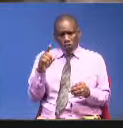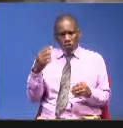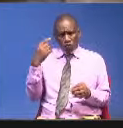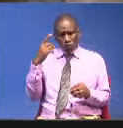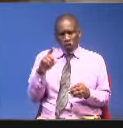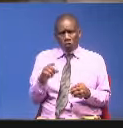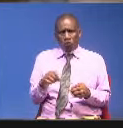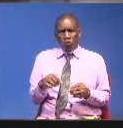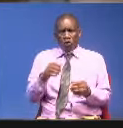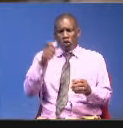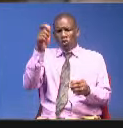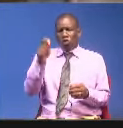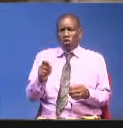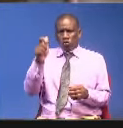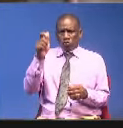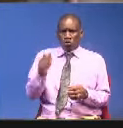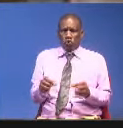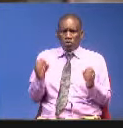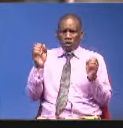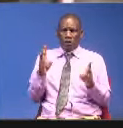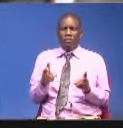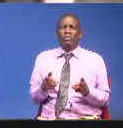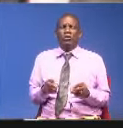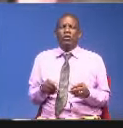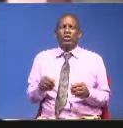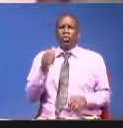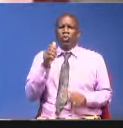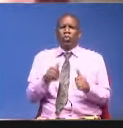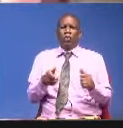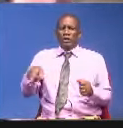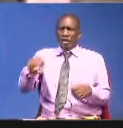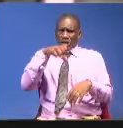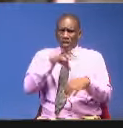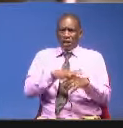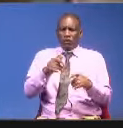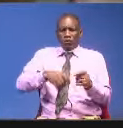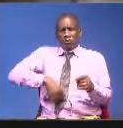for the auction, okay, which they take from the